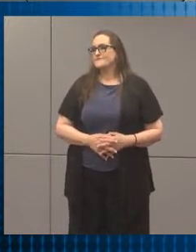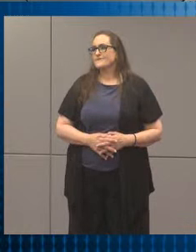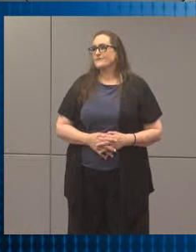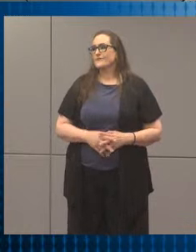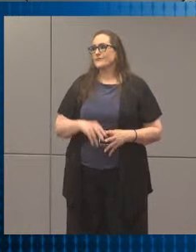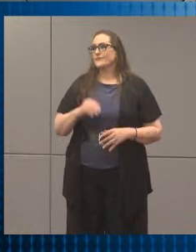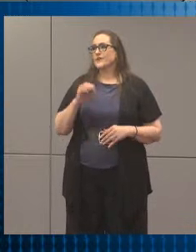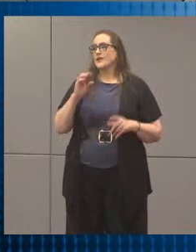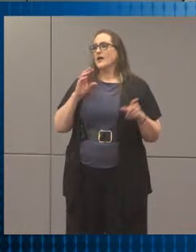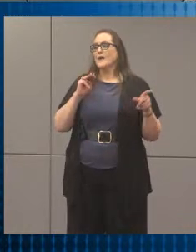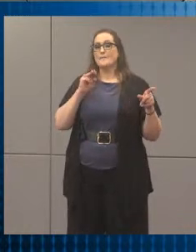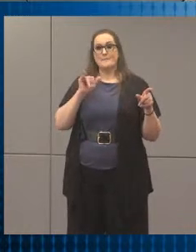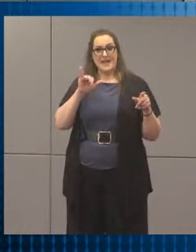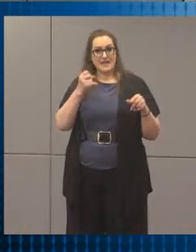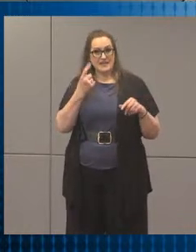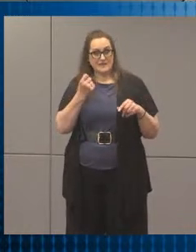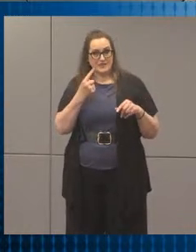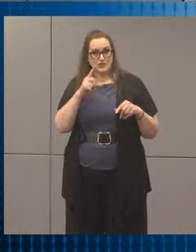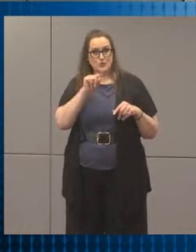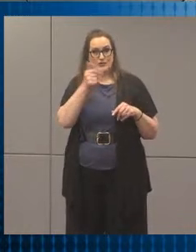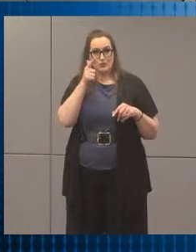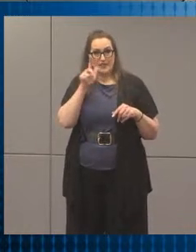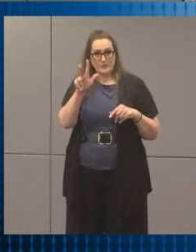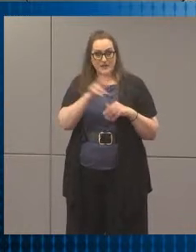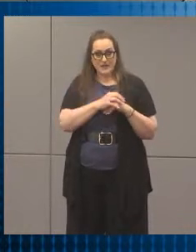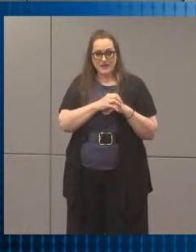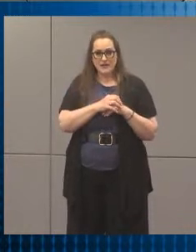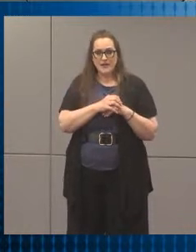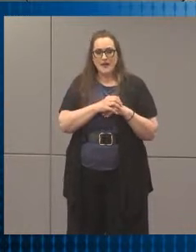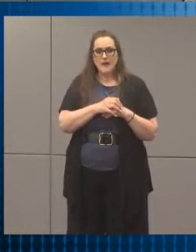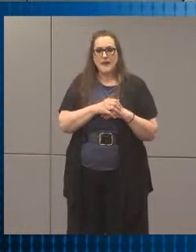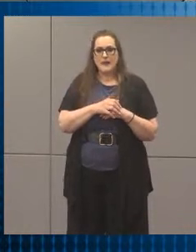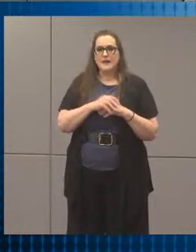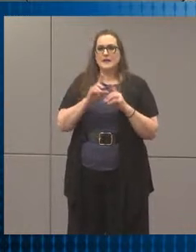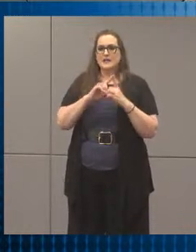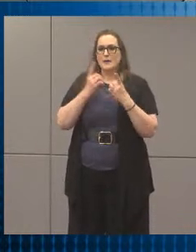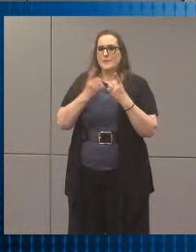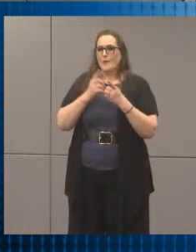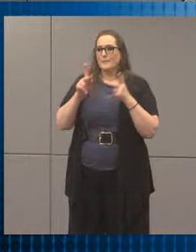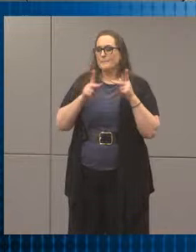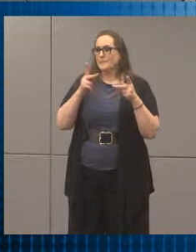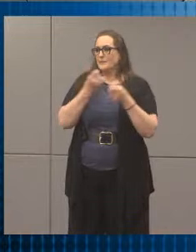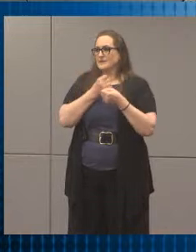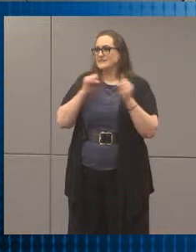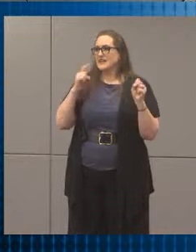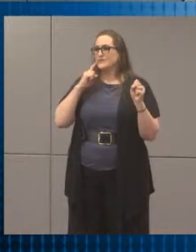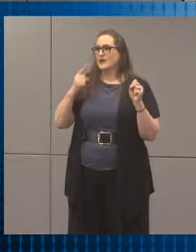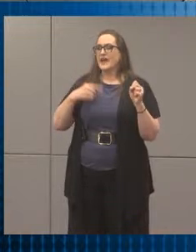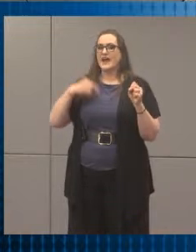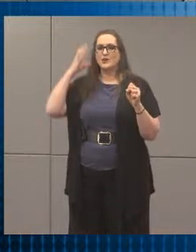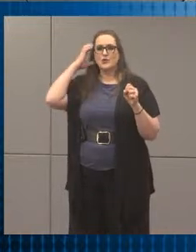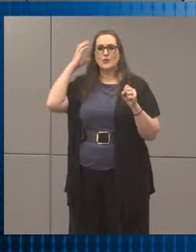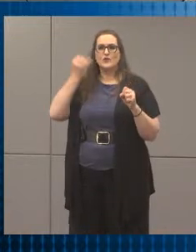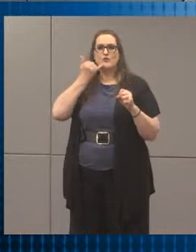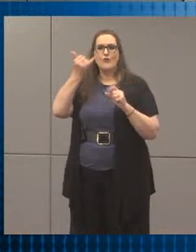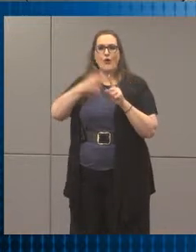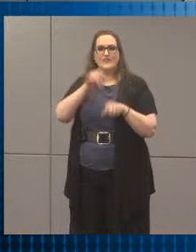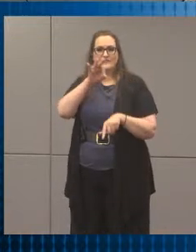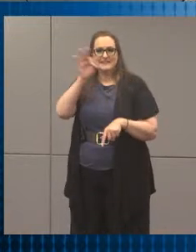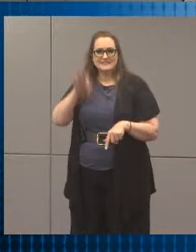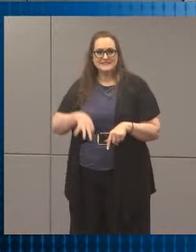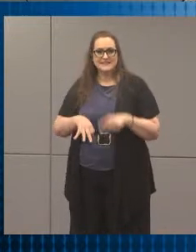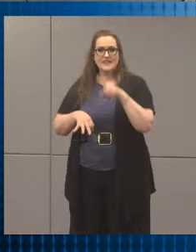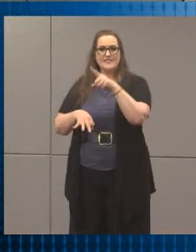Another thing, on May 11th, 2023, the Department of Public Safety monitored a radio call in Flint where